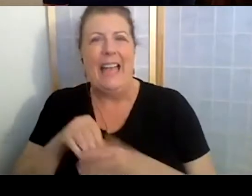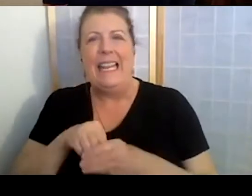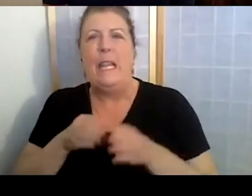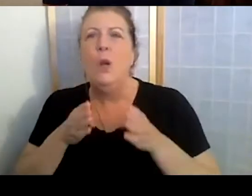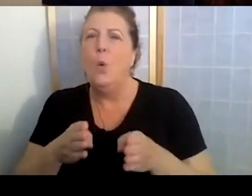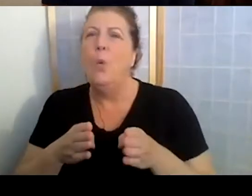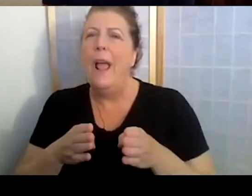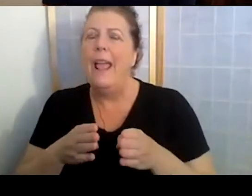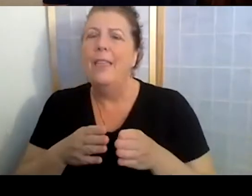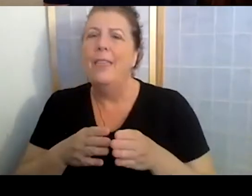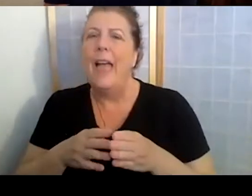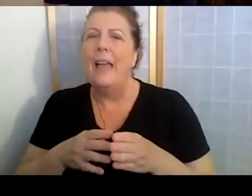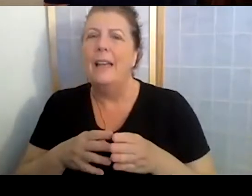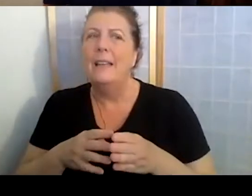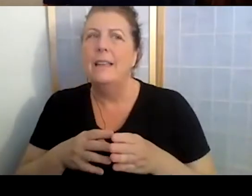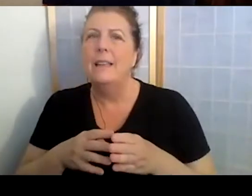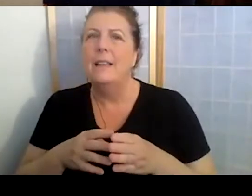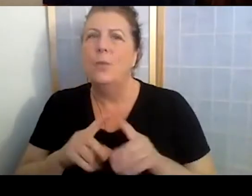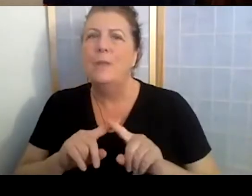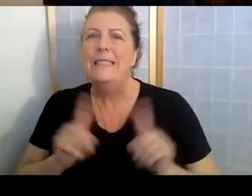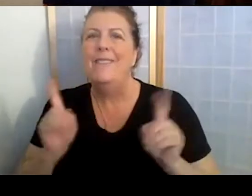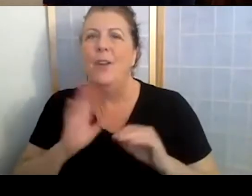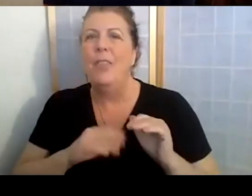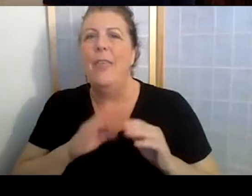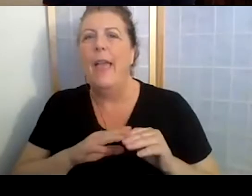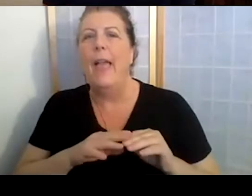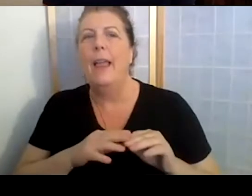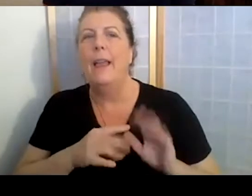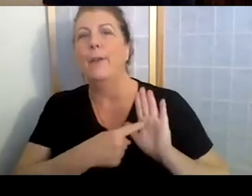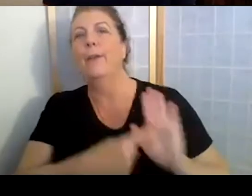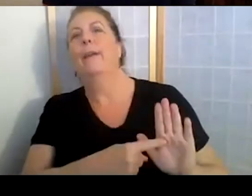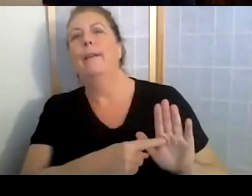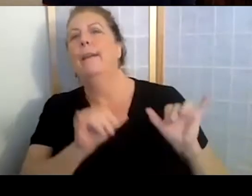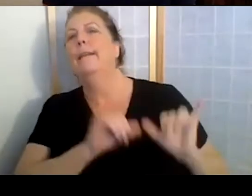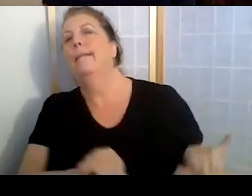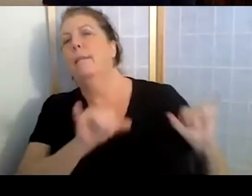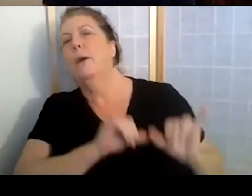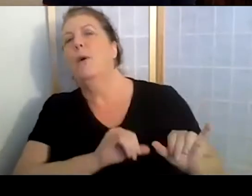a typical male perspective. You know, they are very much women.